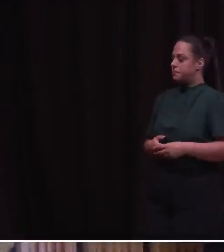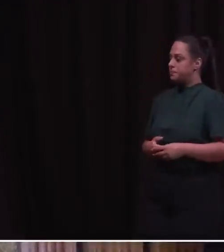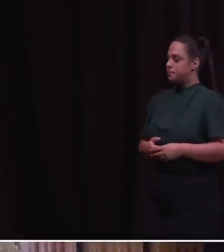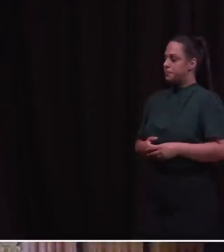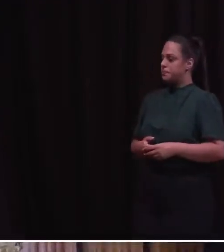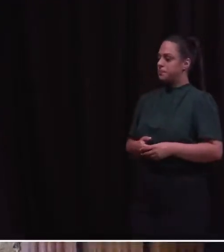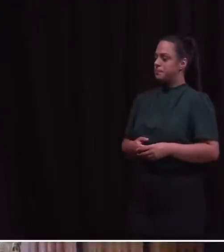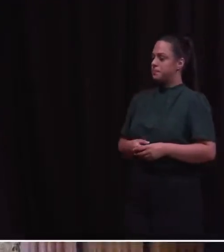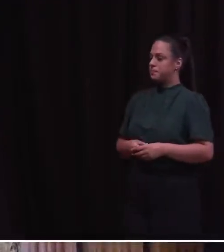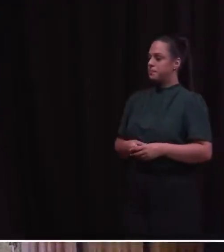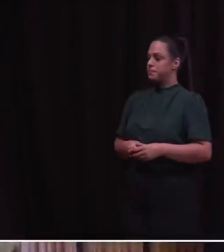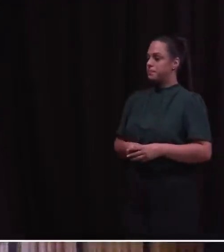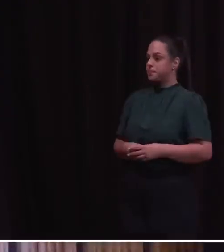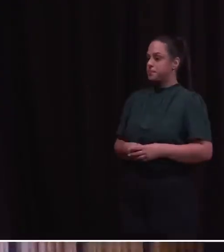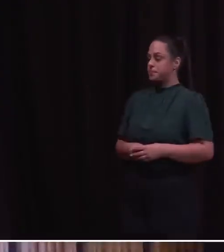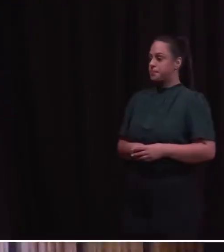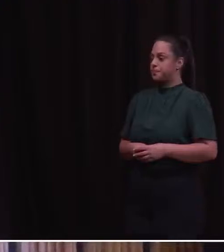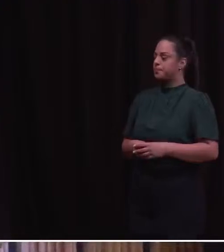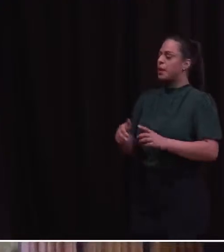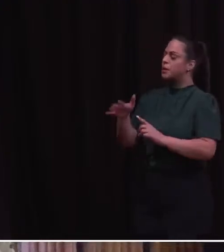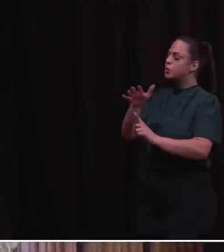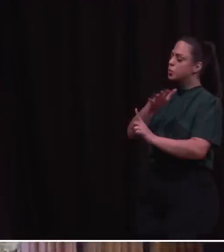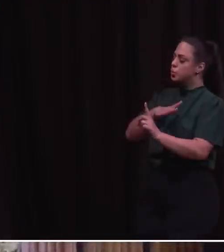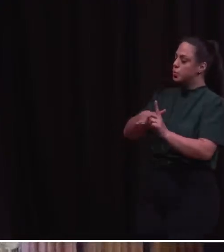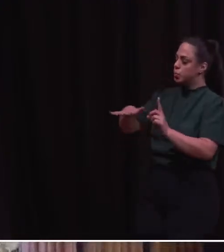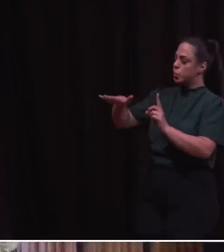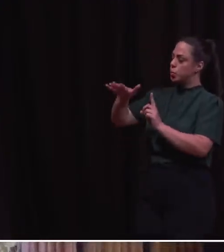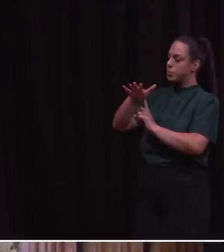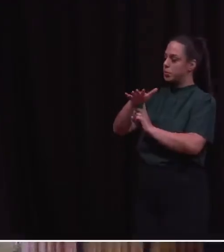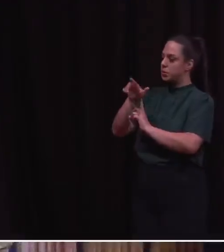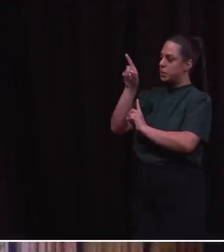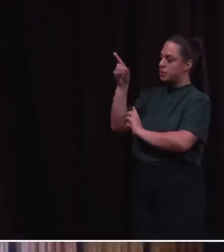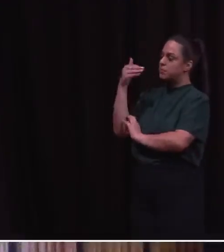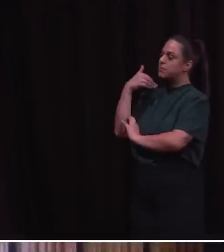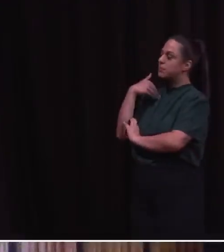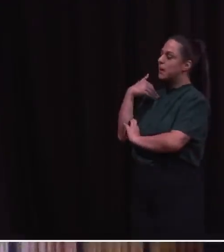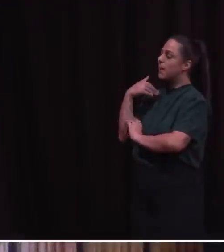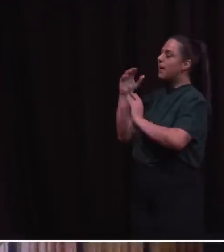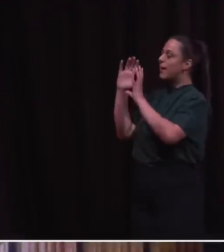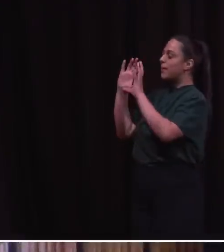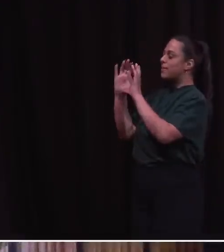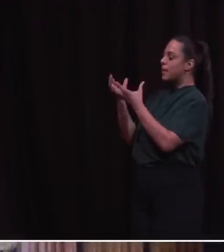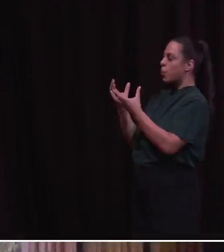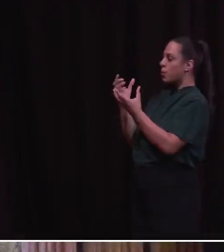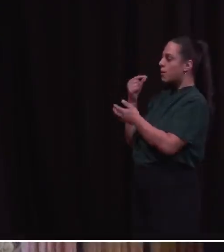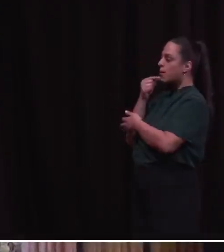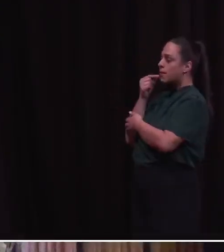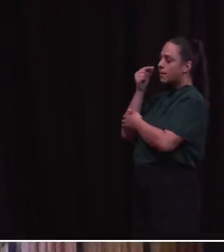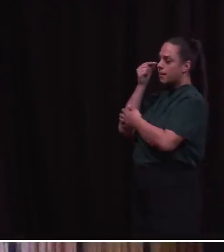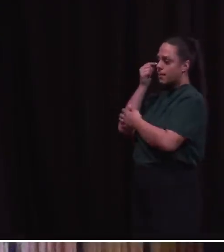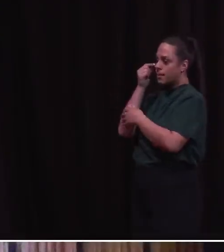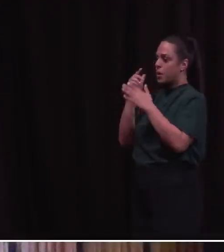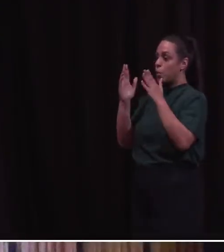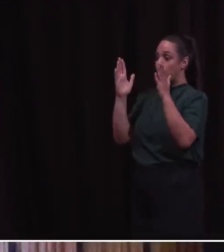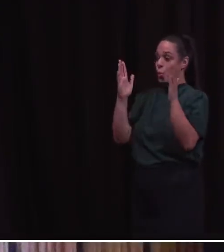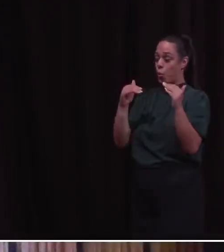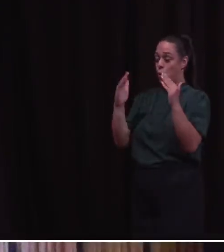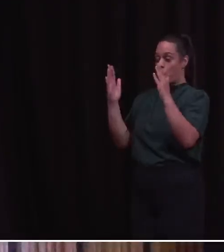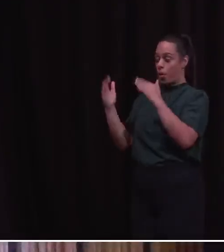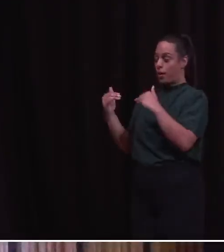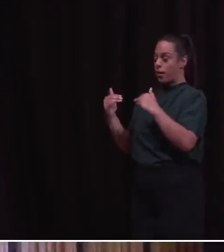in societies where gender categories were non-existent or not privileged,